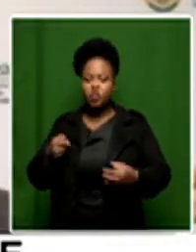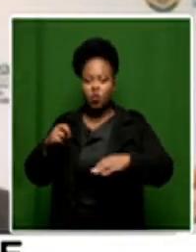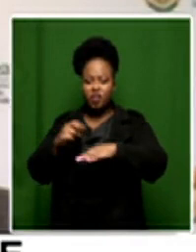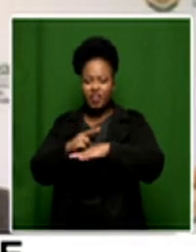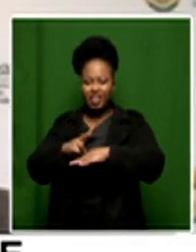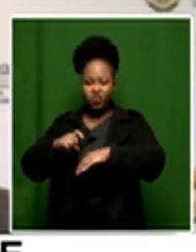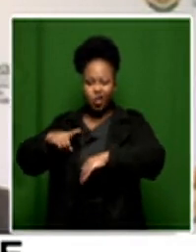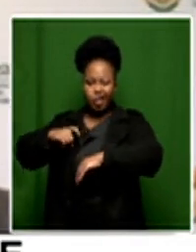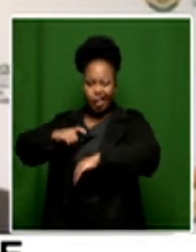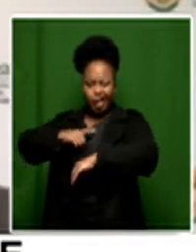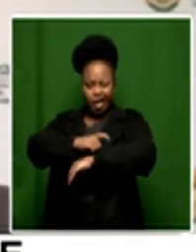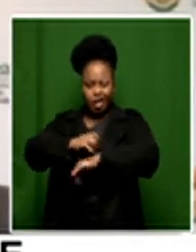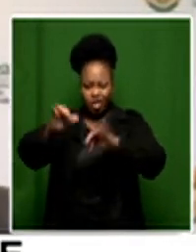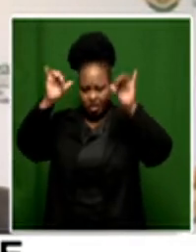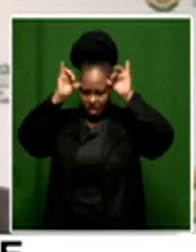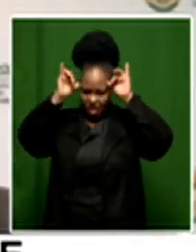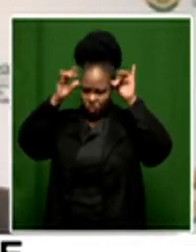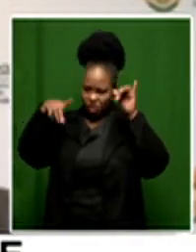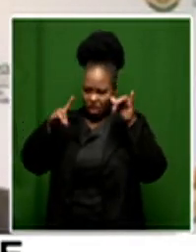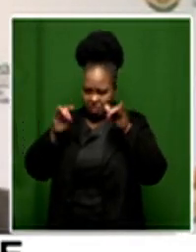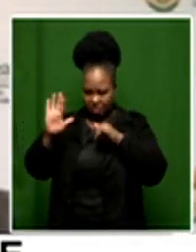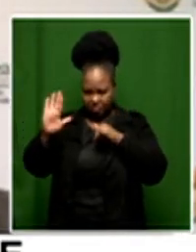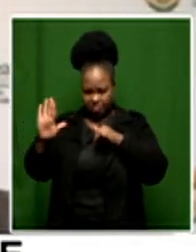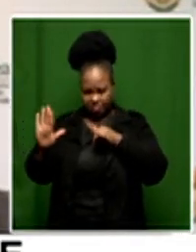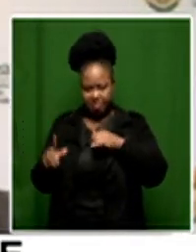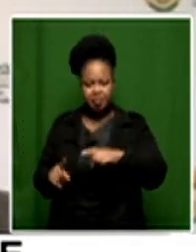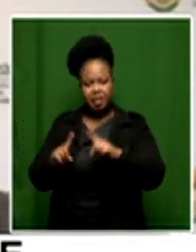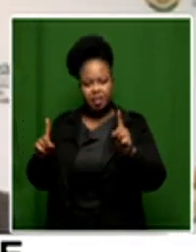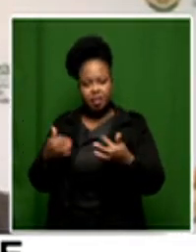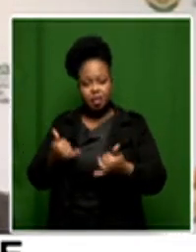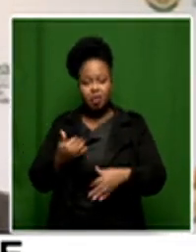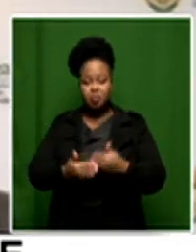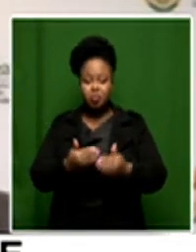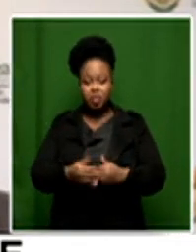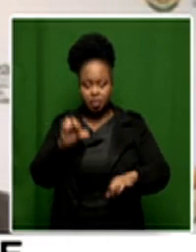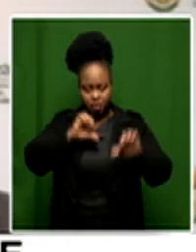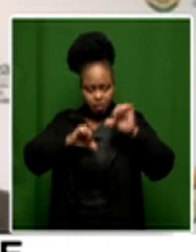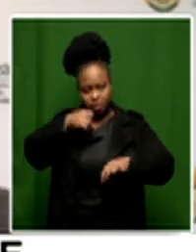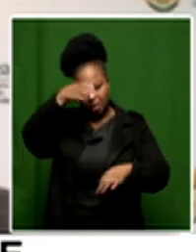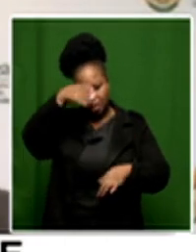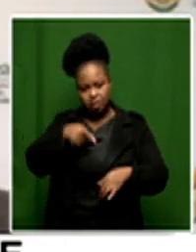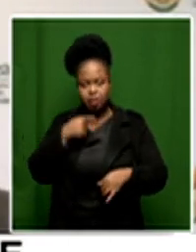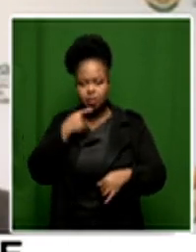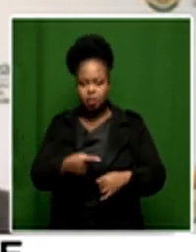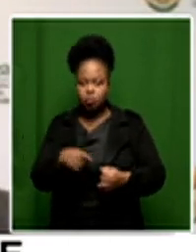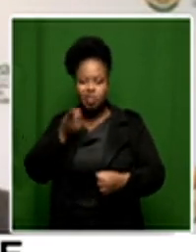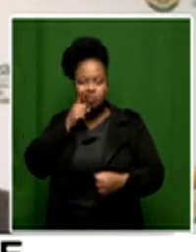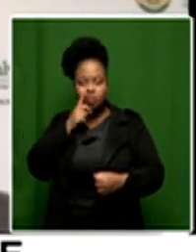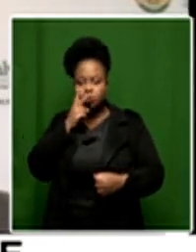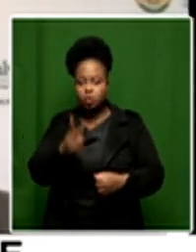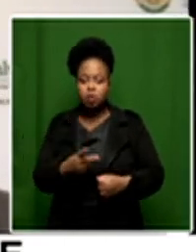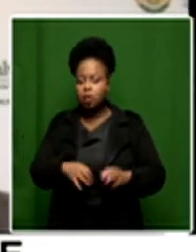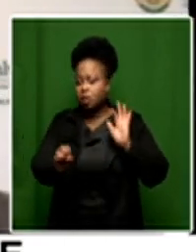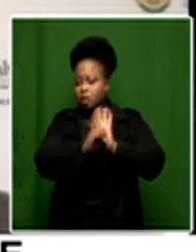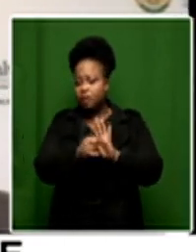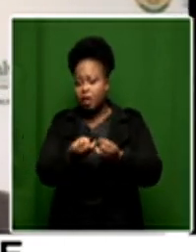COVID-19 problem arose, scientists were asked to have a look at the numbers of drugs that were available to